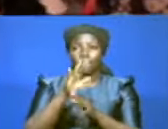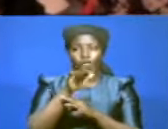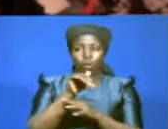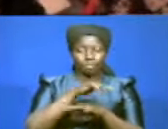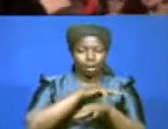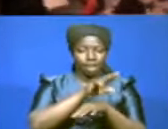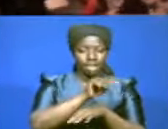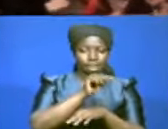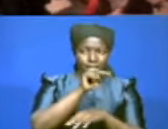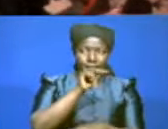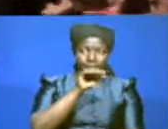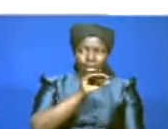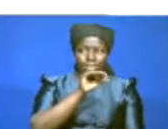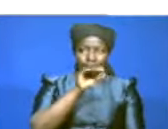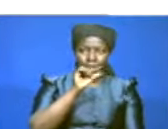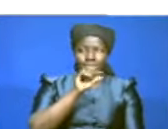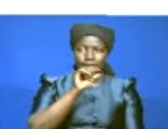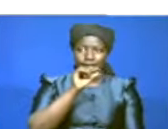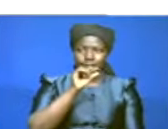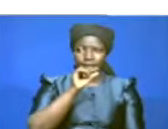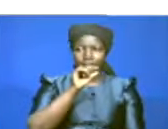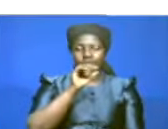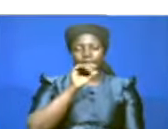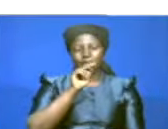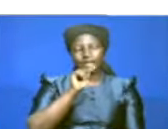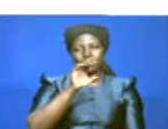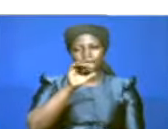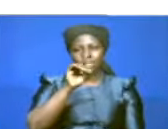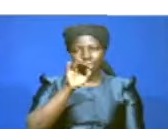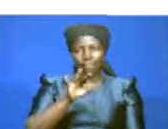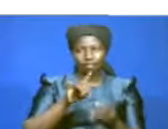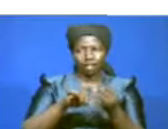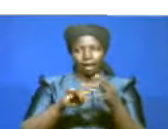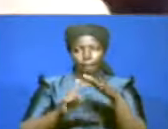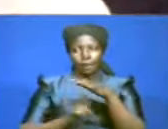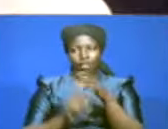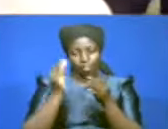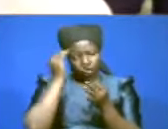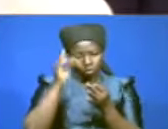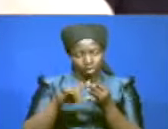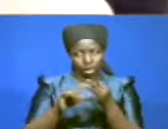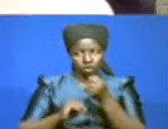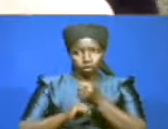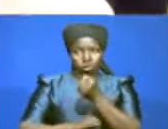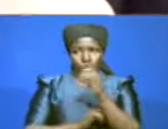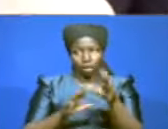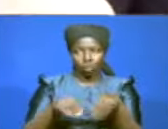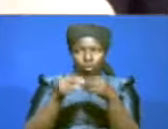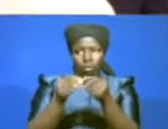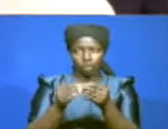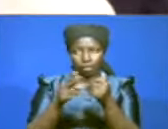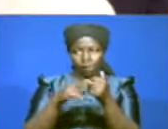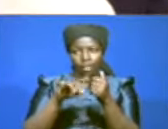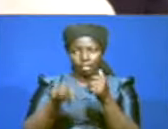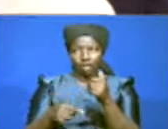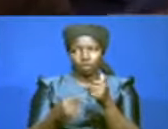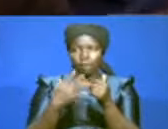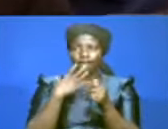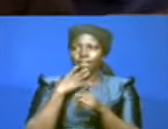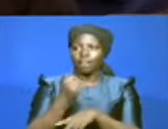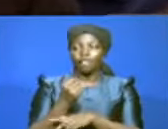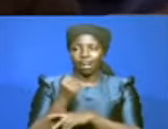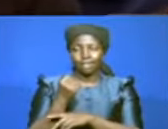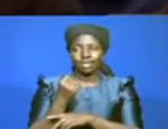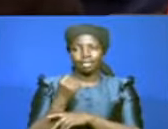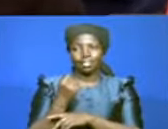Development Fund, Ministry of Education, donors and well-wishers to facilitate the education of 7,500 underprivileged students.